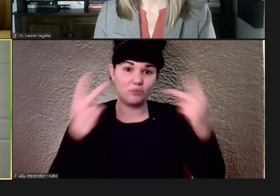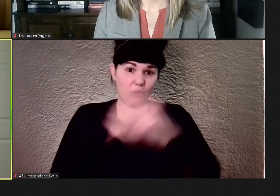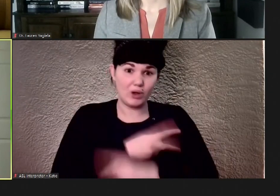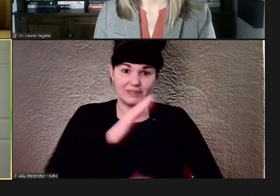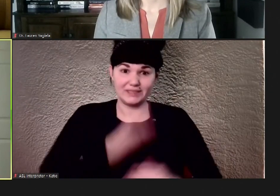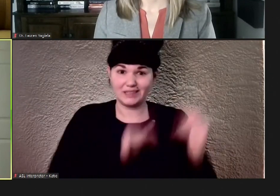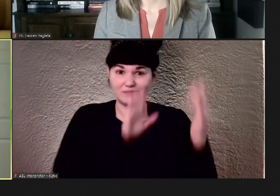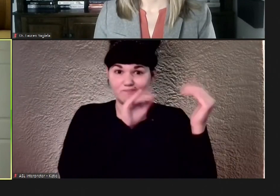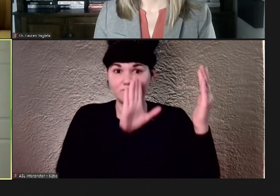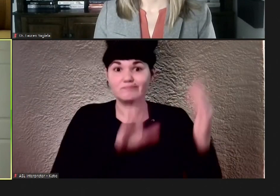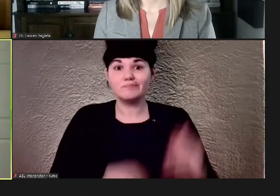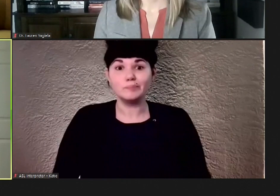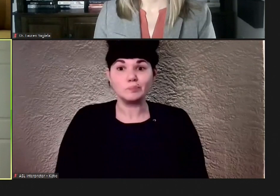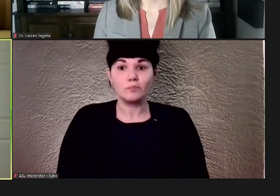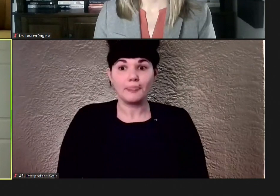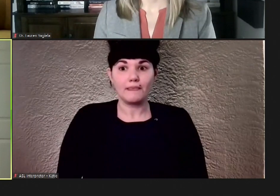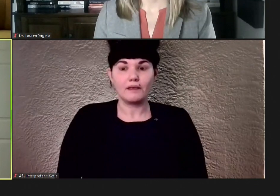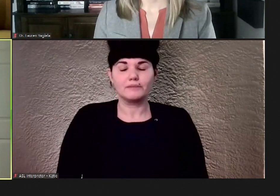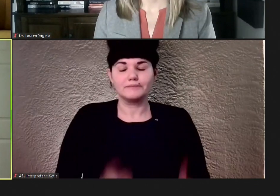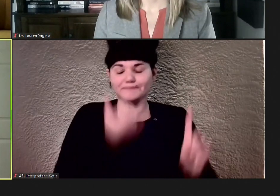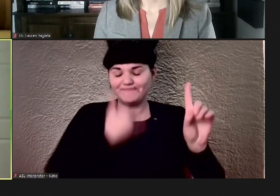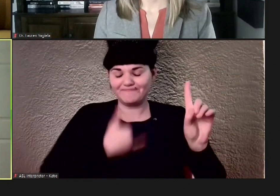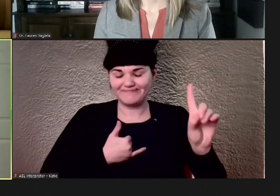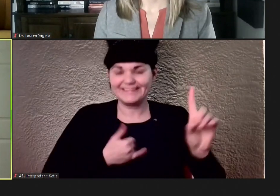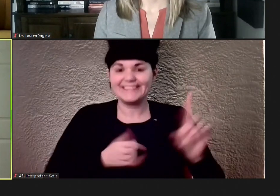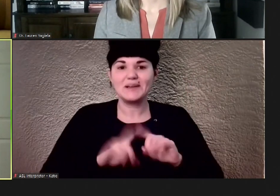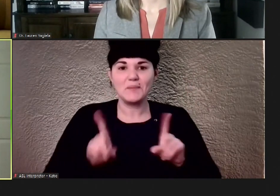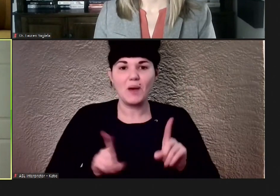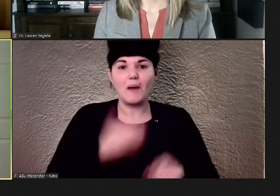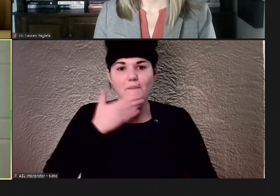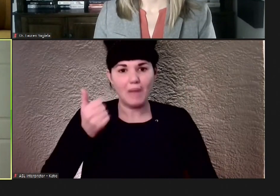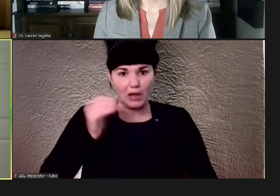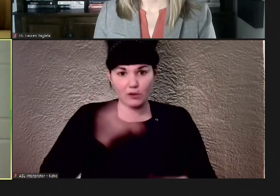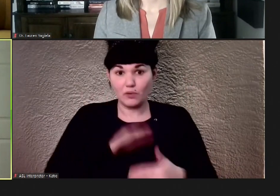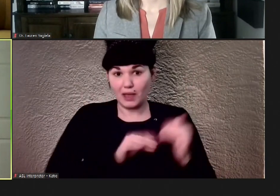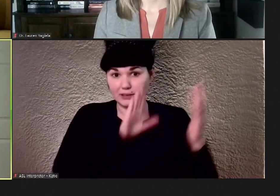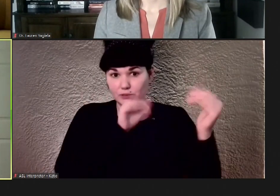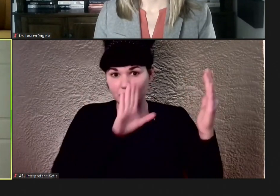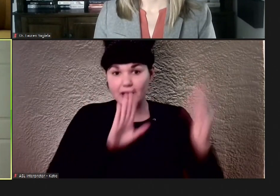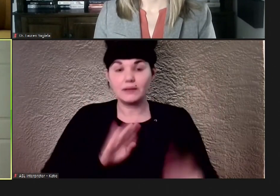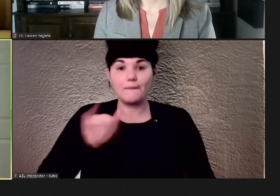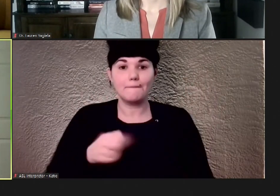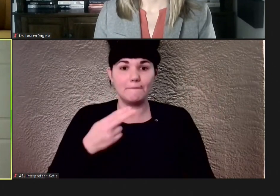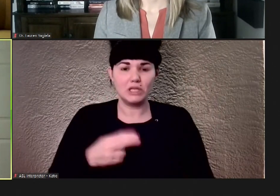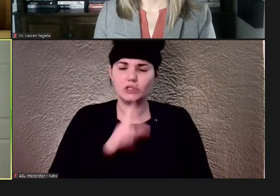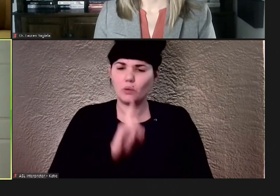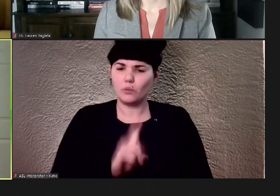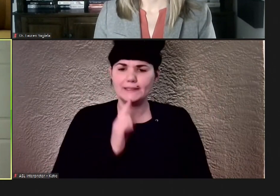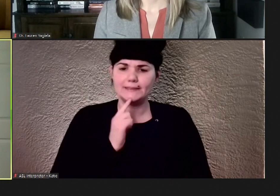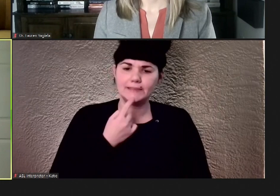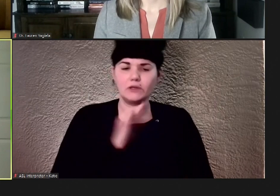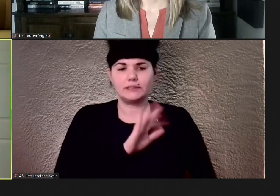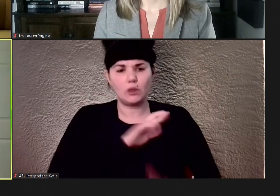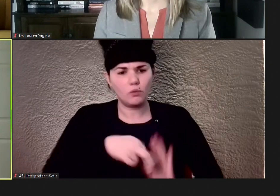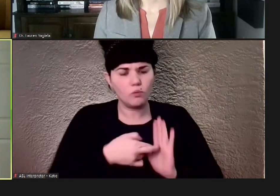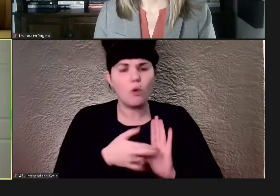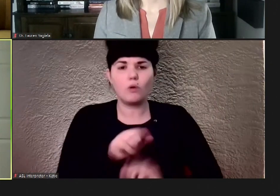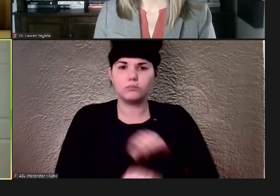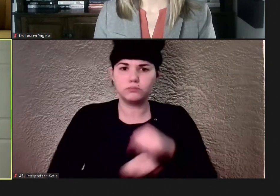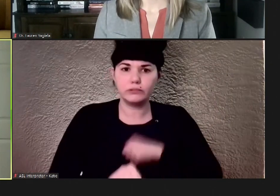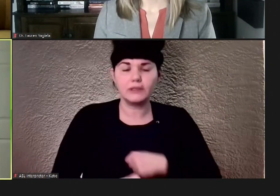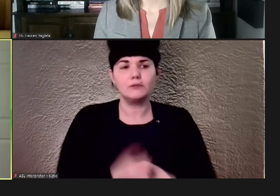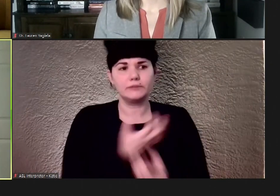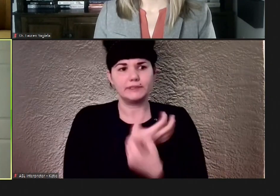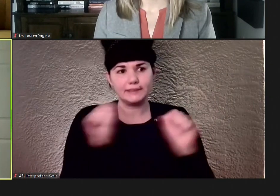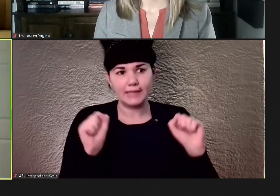is because Michiganders did their part, including what they could to limit travel, gather safely, and get tested. And I want to thank all of you for